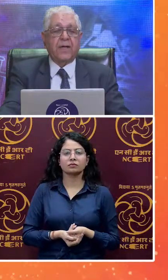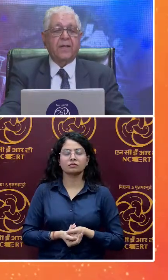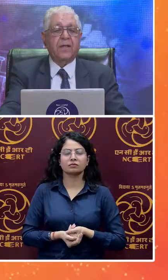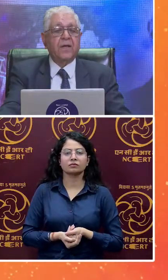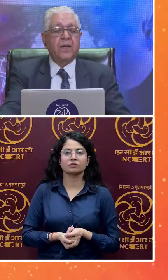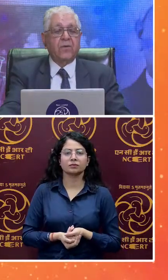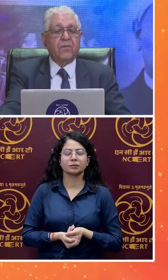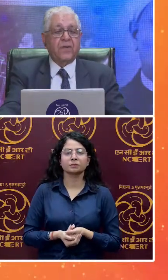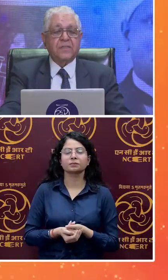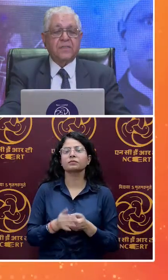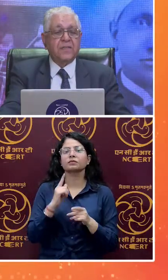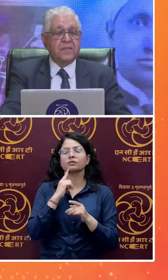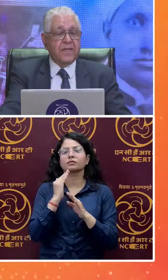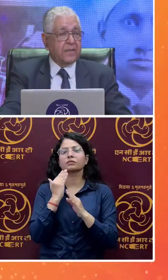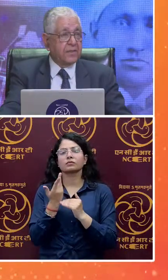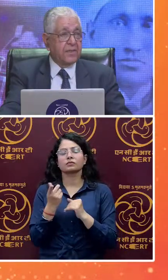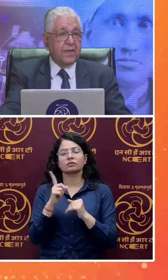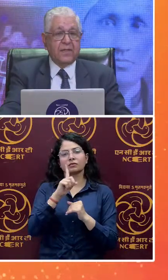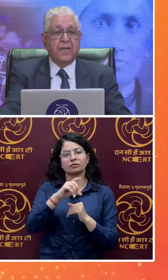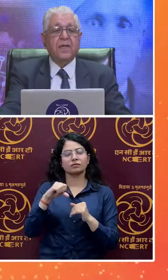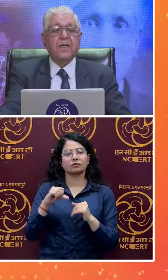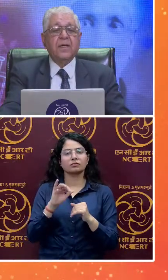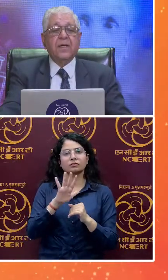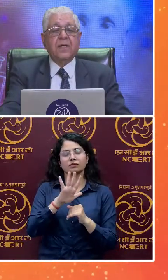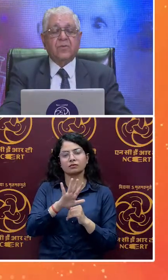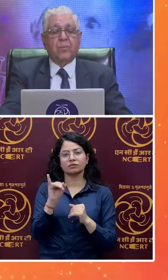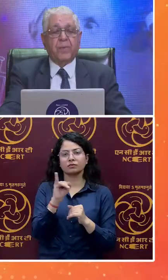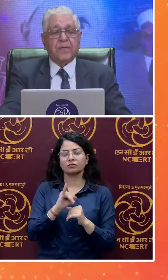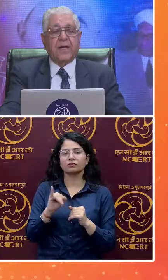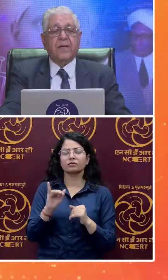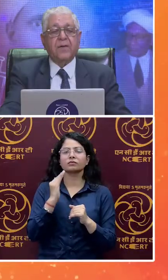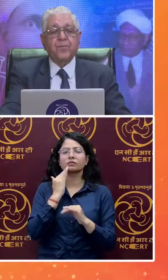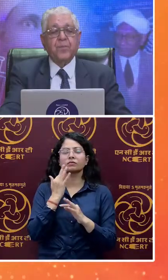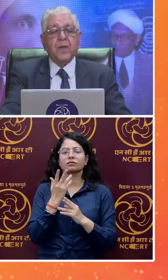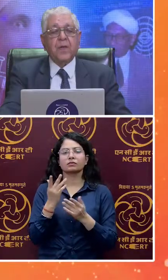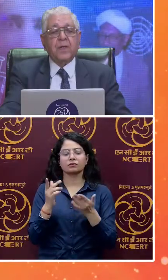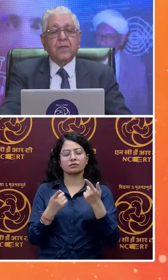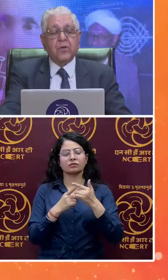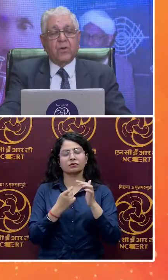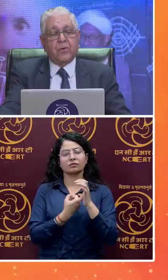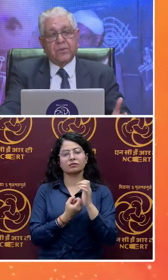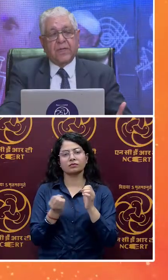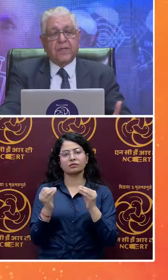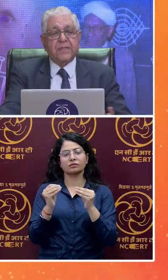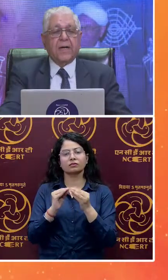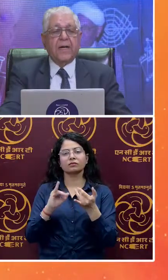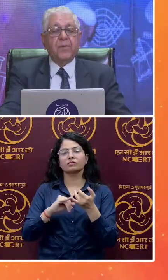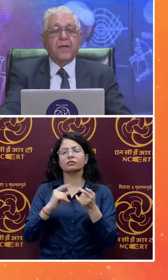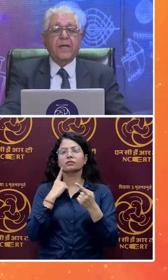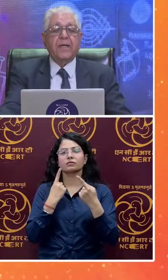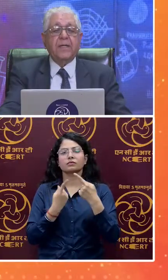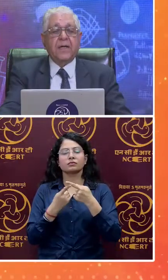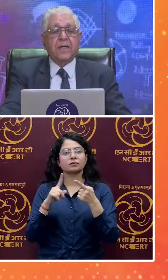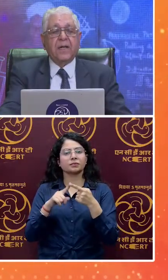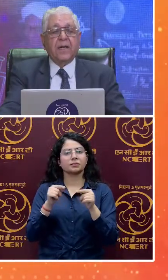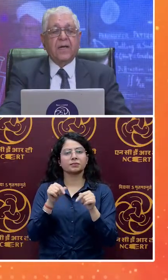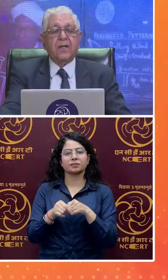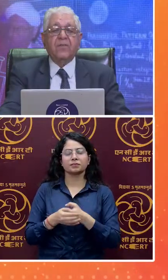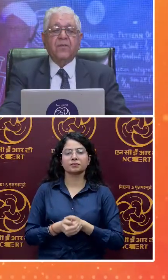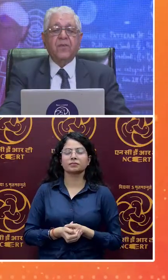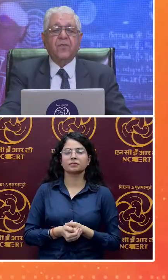in 1956 at the Trombay site. So, it is serendipity that